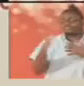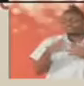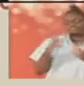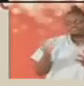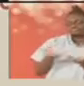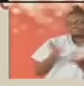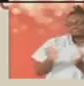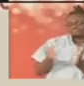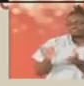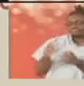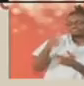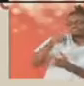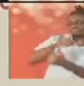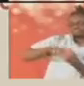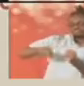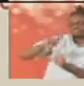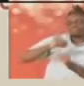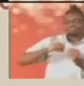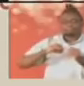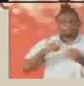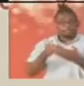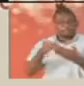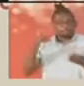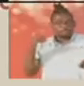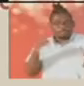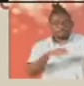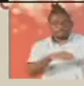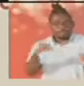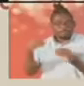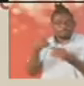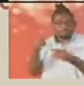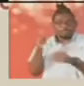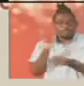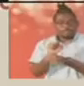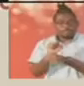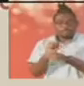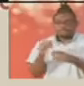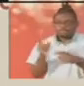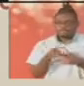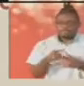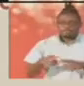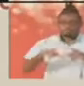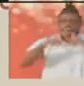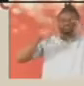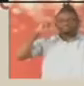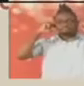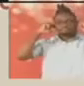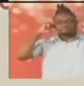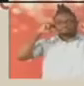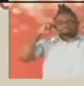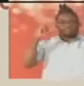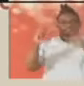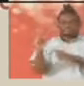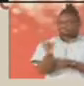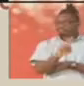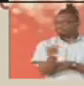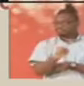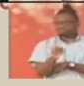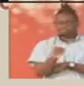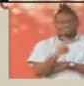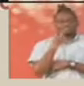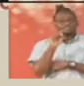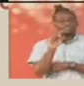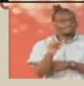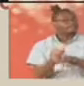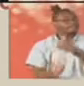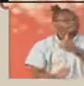would put the mask back on before leaving the office. So of course I would want to state that this is a dangerous practice.